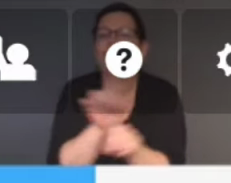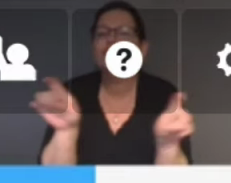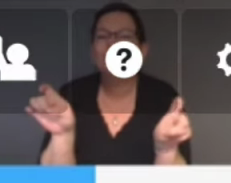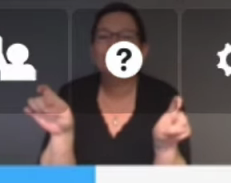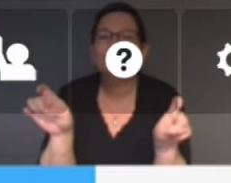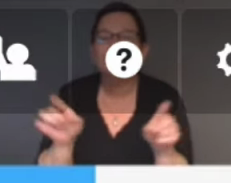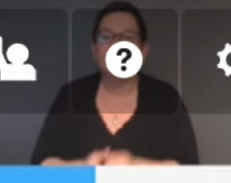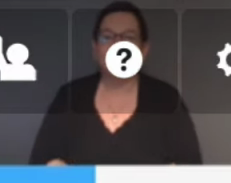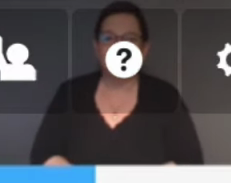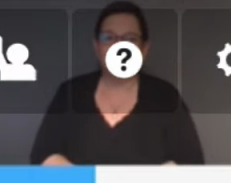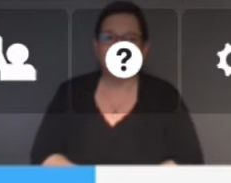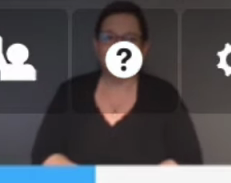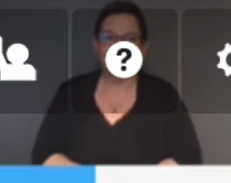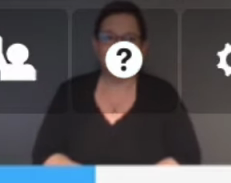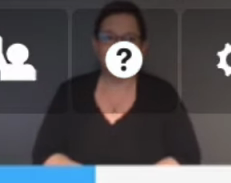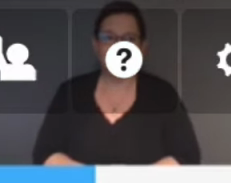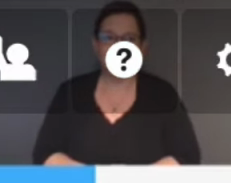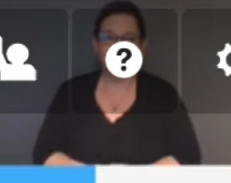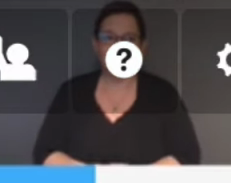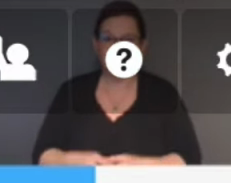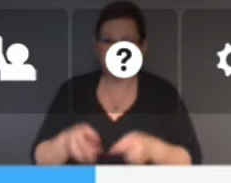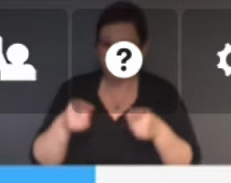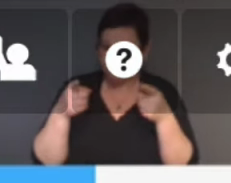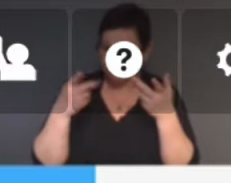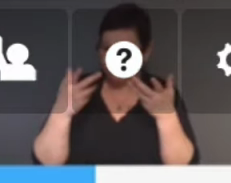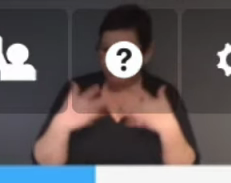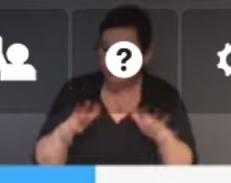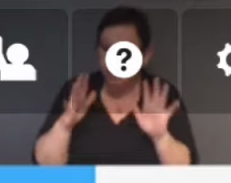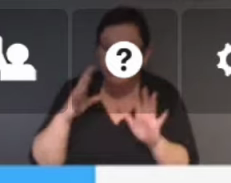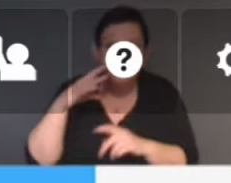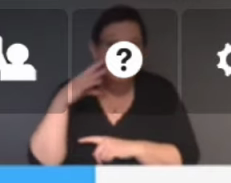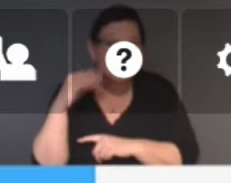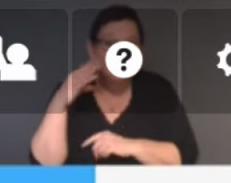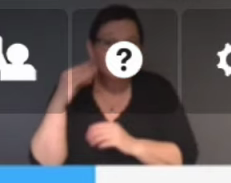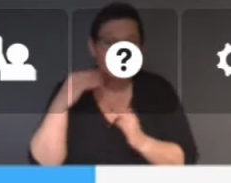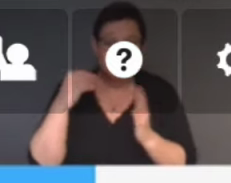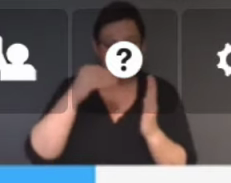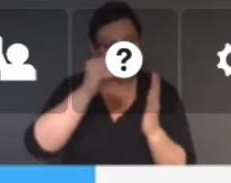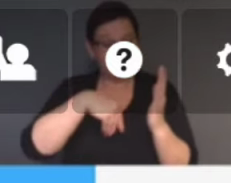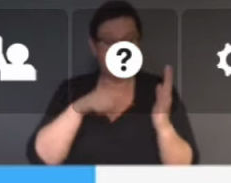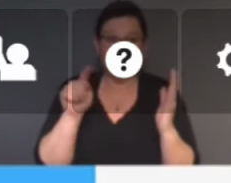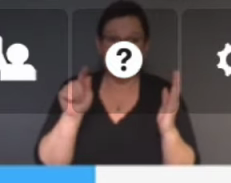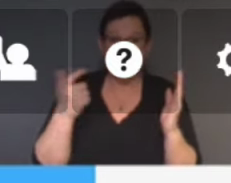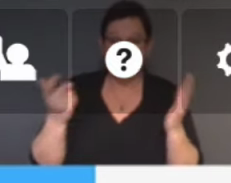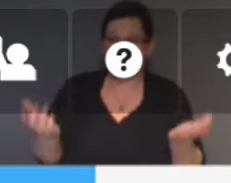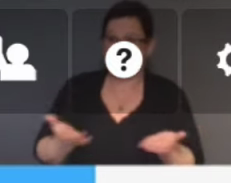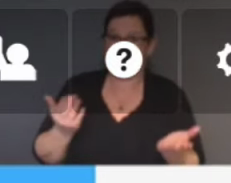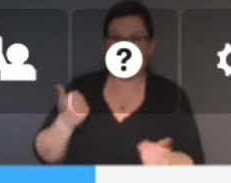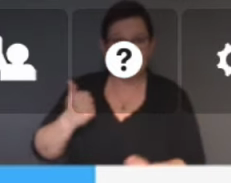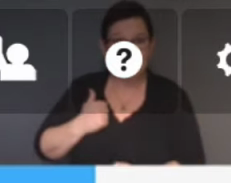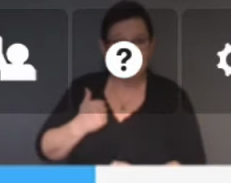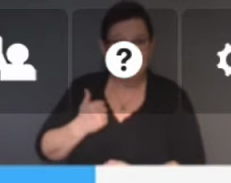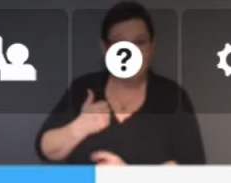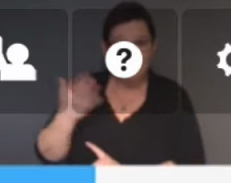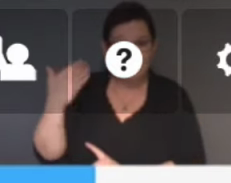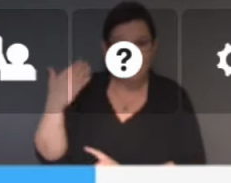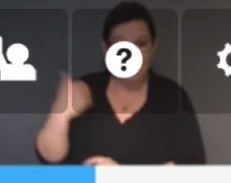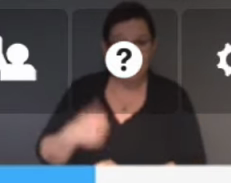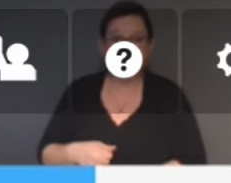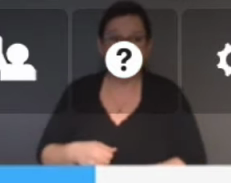Have you filed a tax return in Canada before? A, yes.